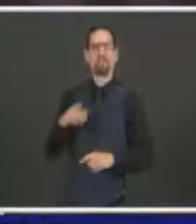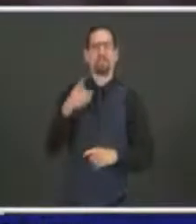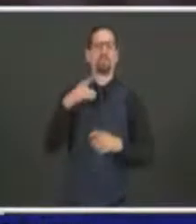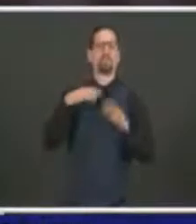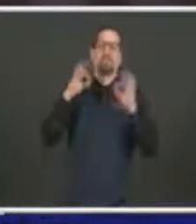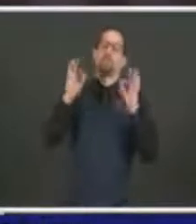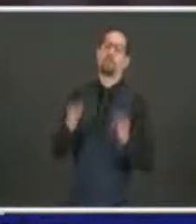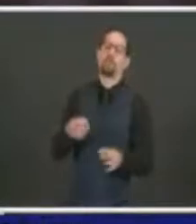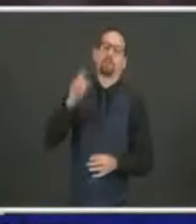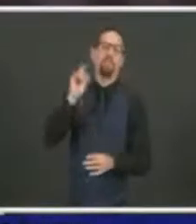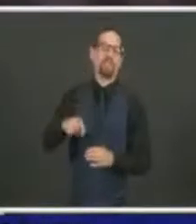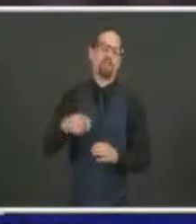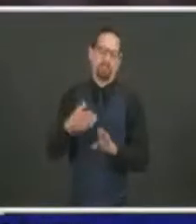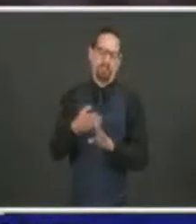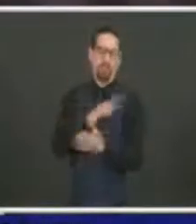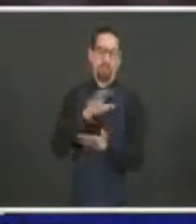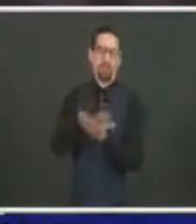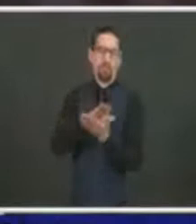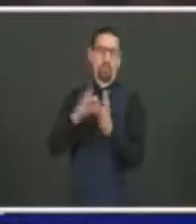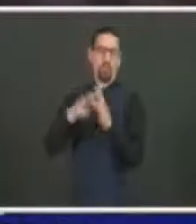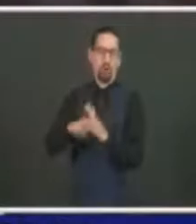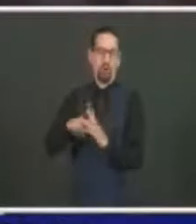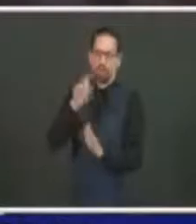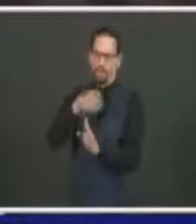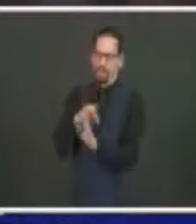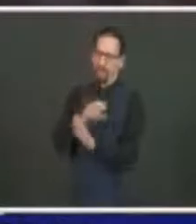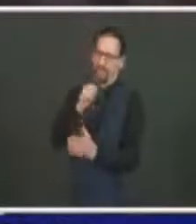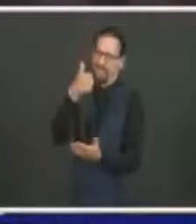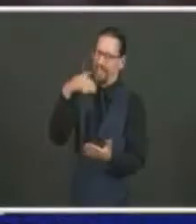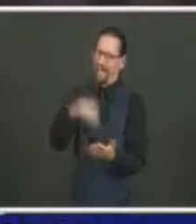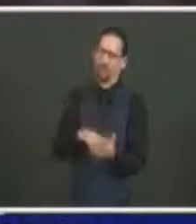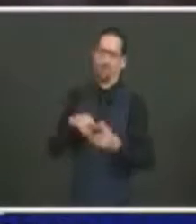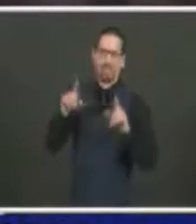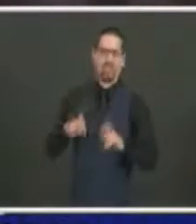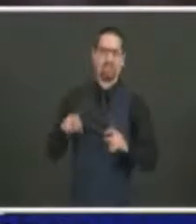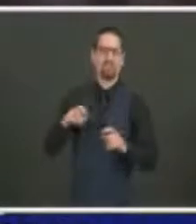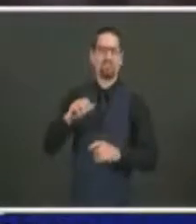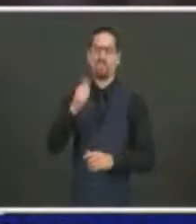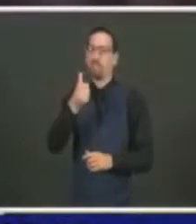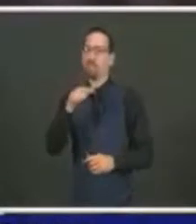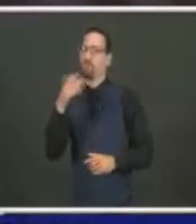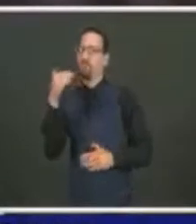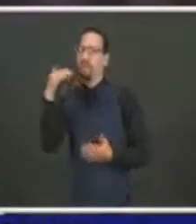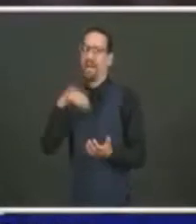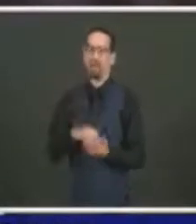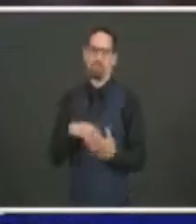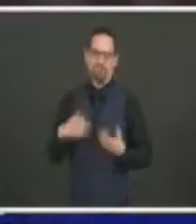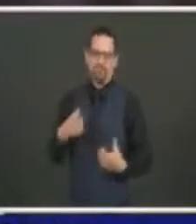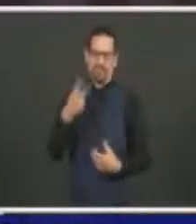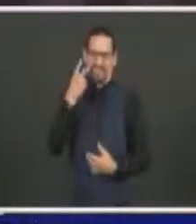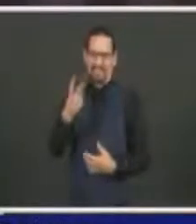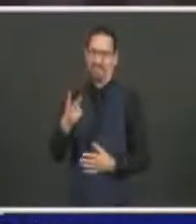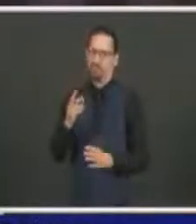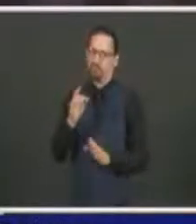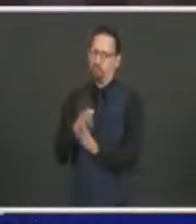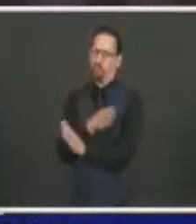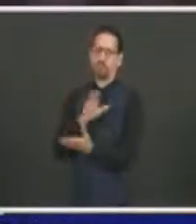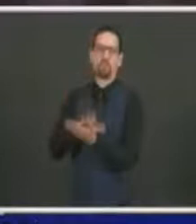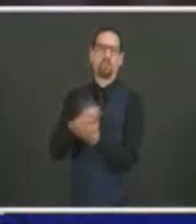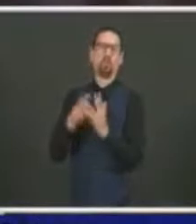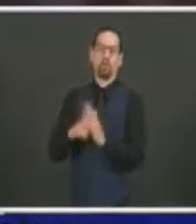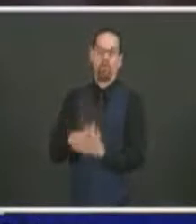late August, we'd be 10 to 15,000 because what we're working on